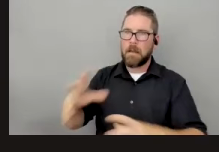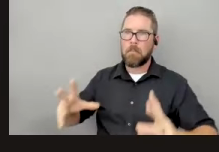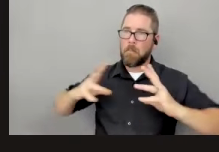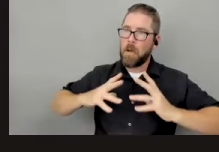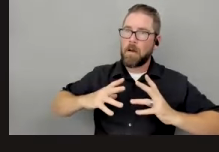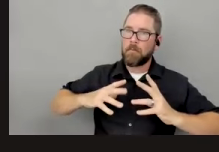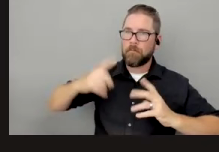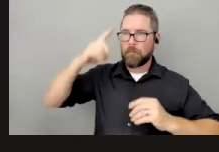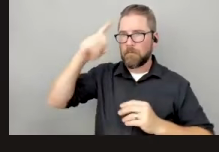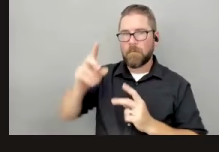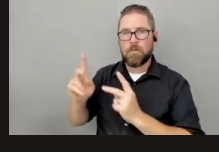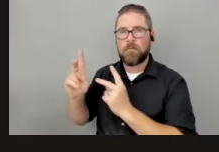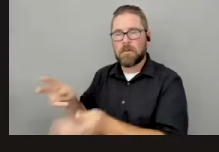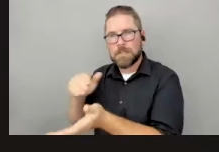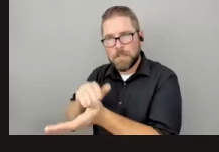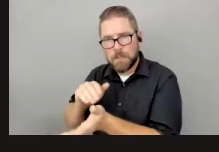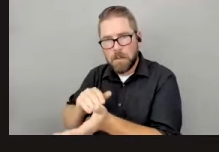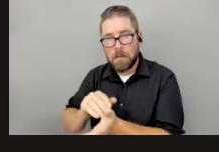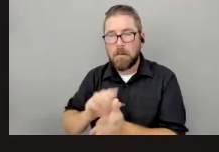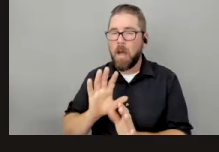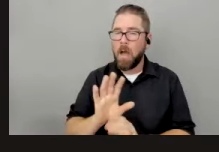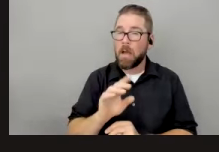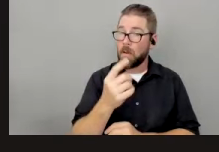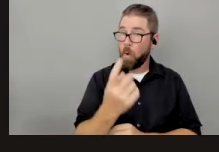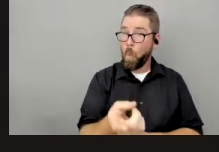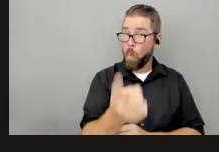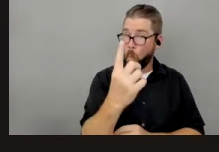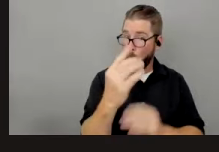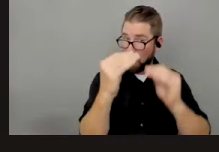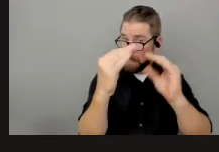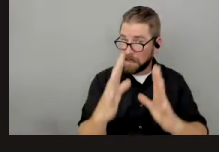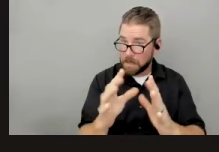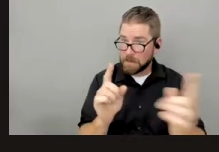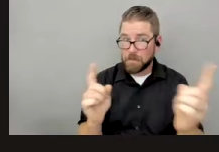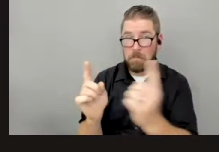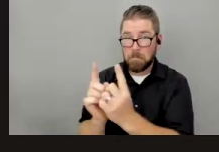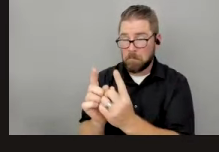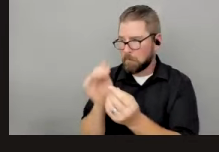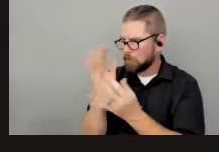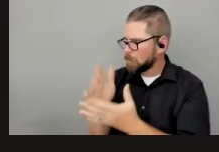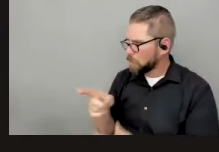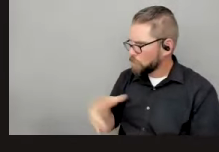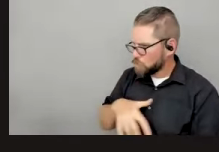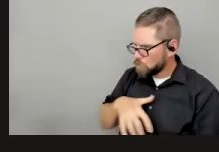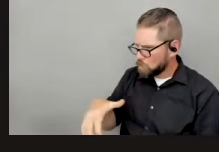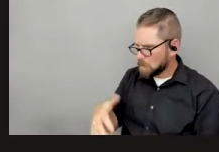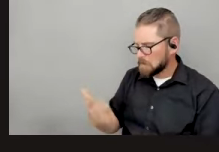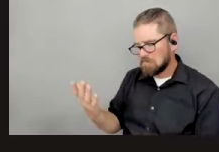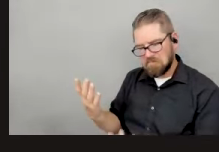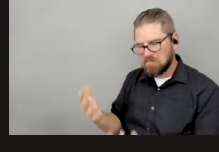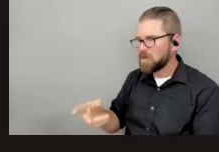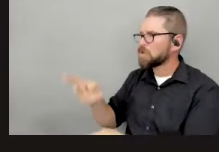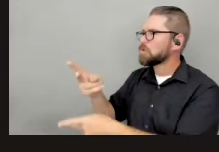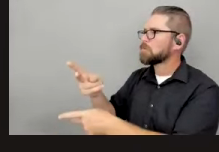one of her professors tells student A, if you are pregnant, you'll have to deal with it on your own. You might not be